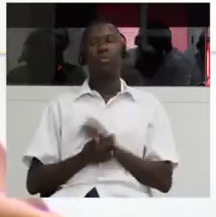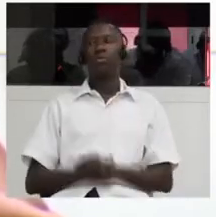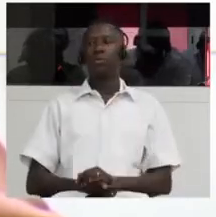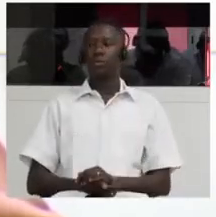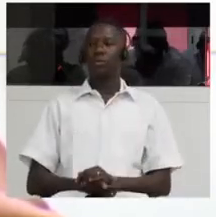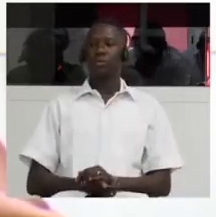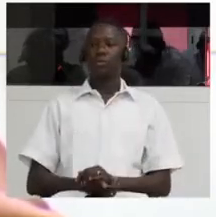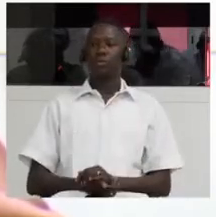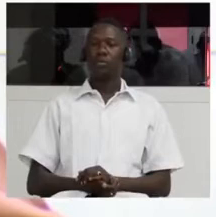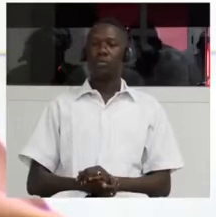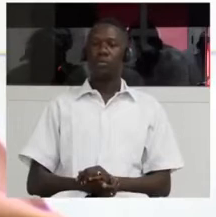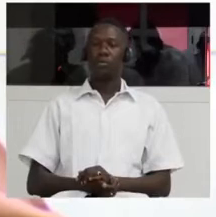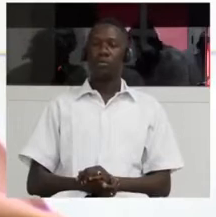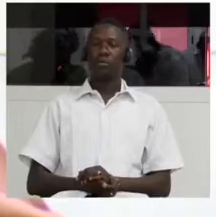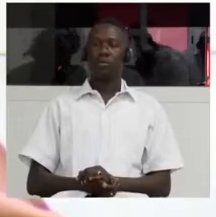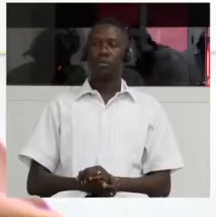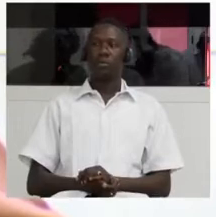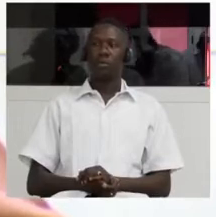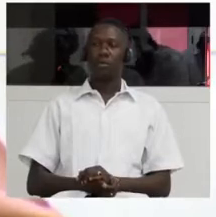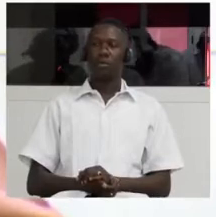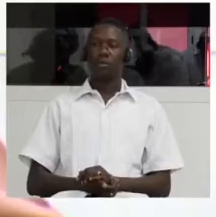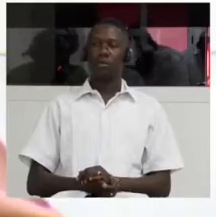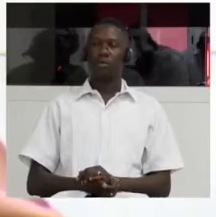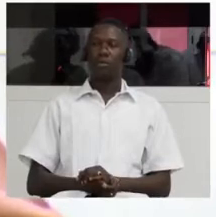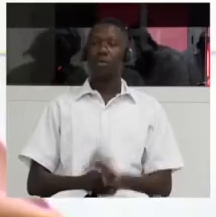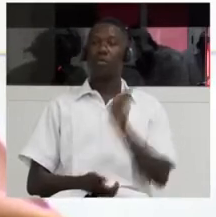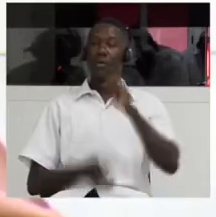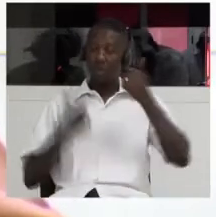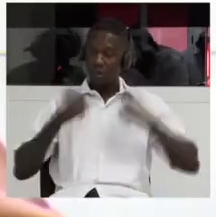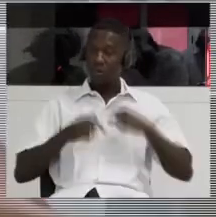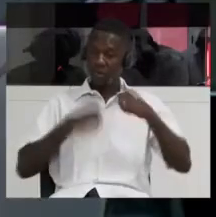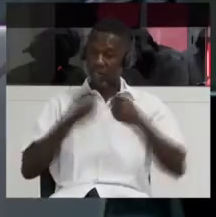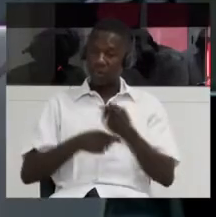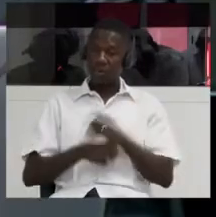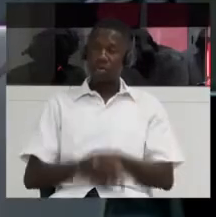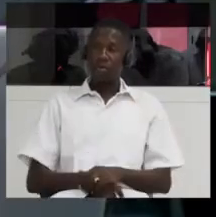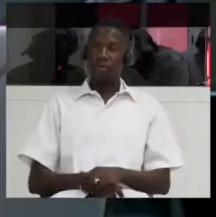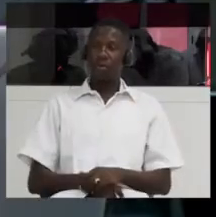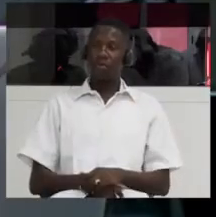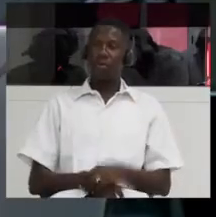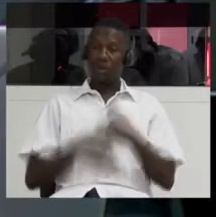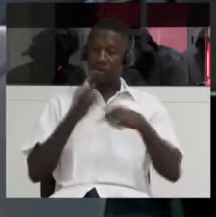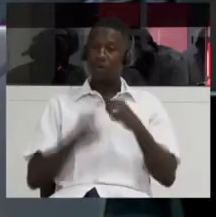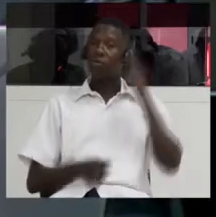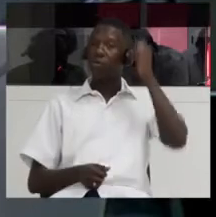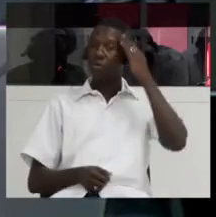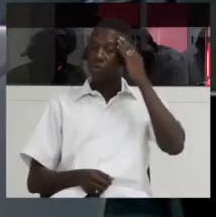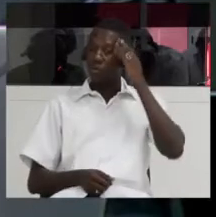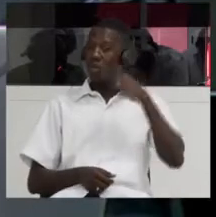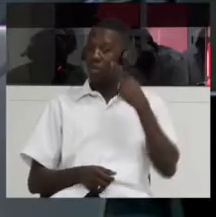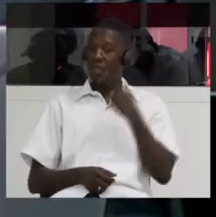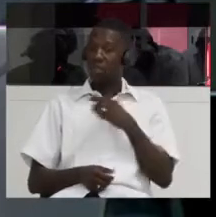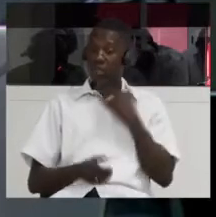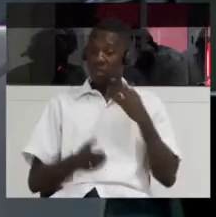And what happened after that? What happened after you that? Realized that the ammunitions were